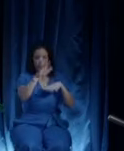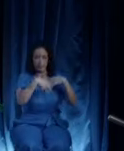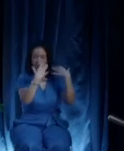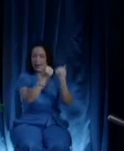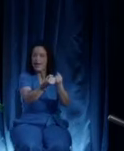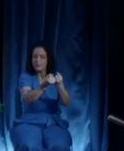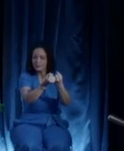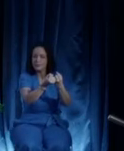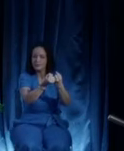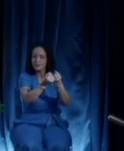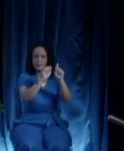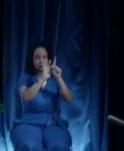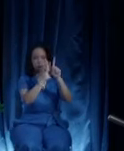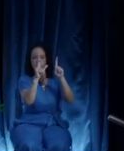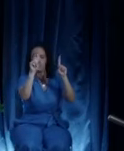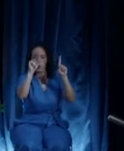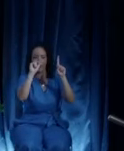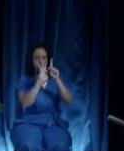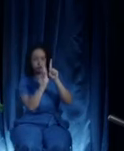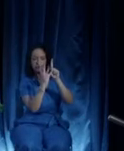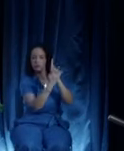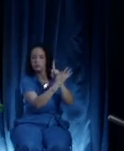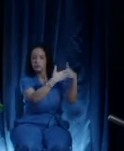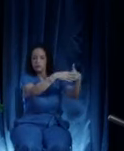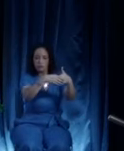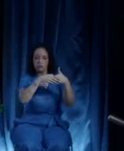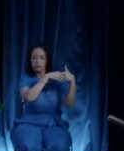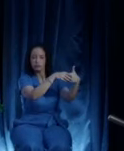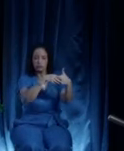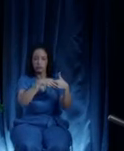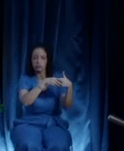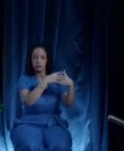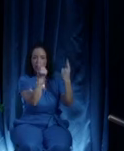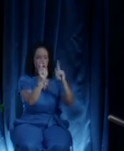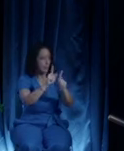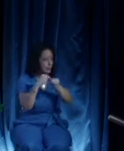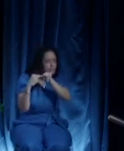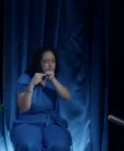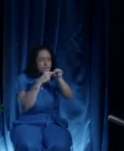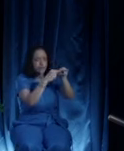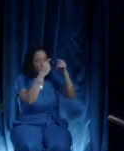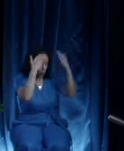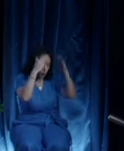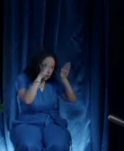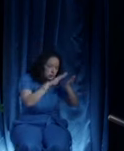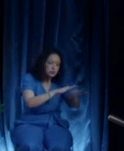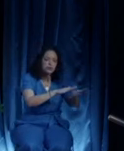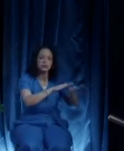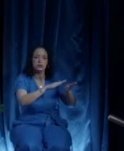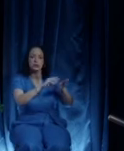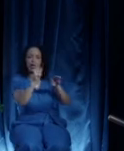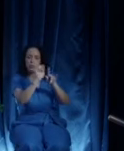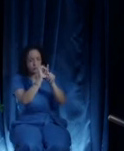Jesus has the disciples, and he has the apostles, and he has a tighter circle within those